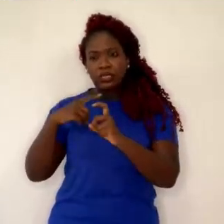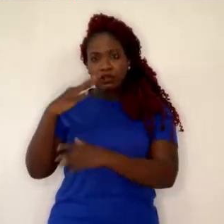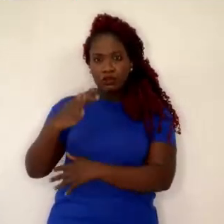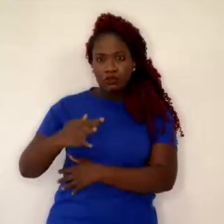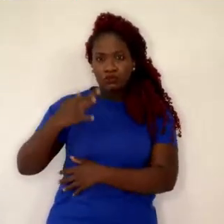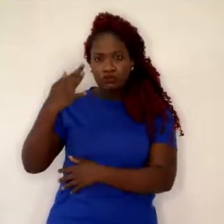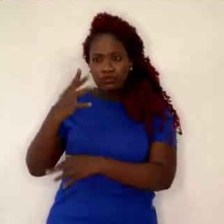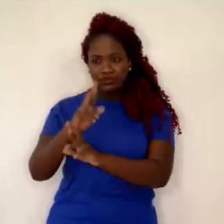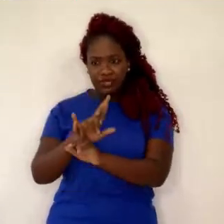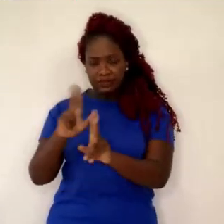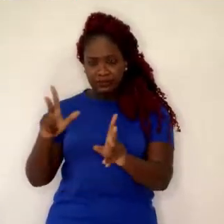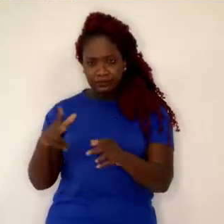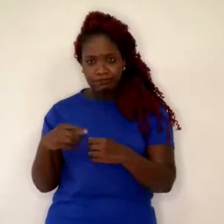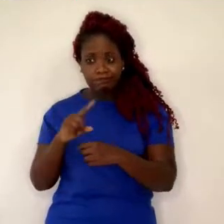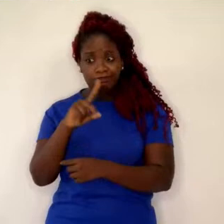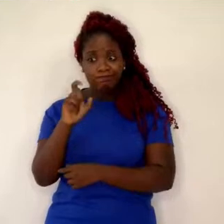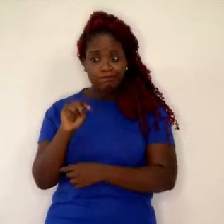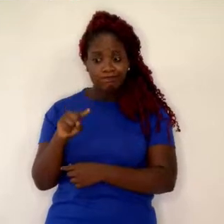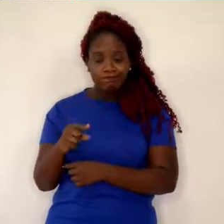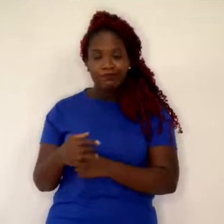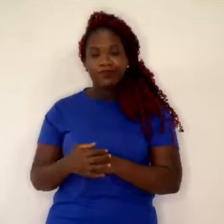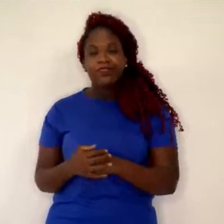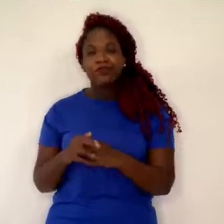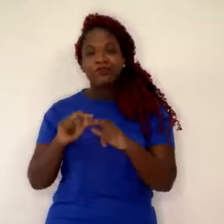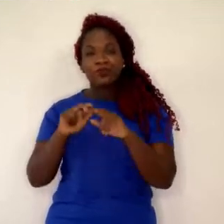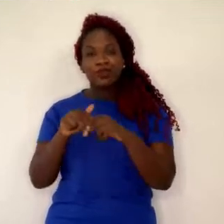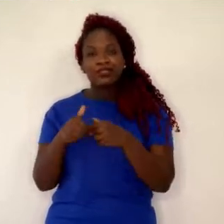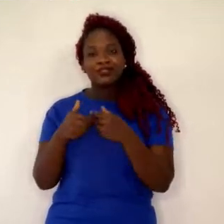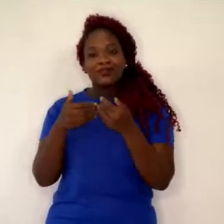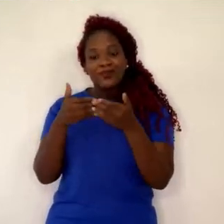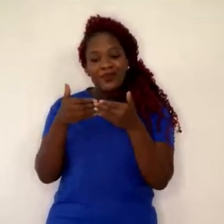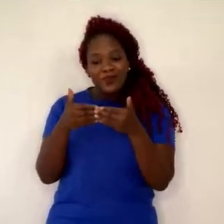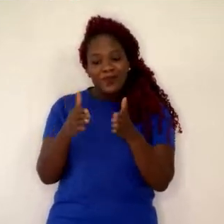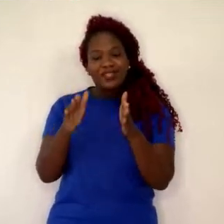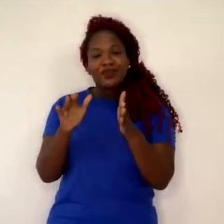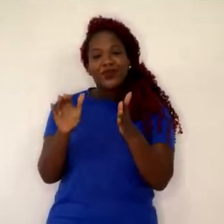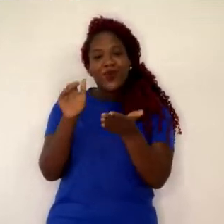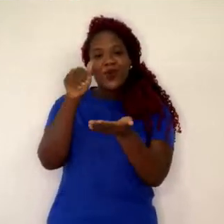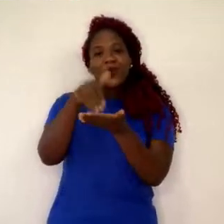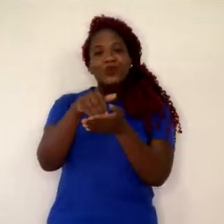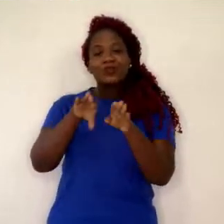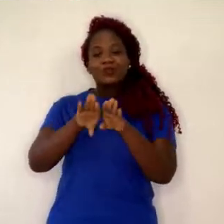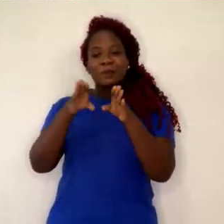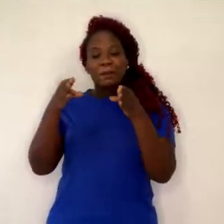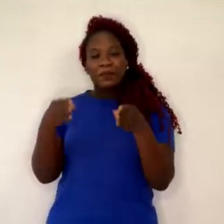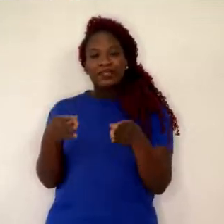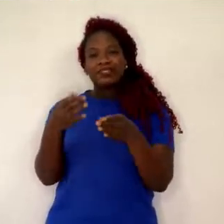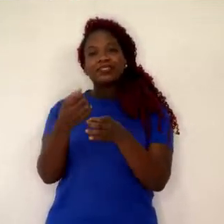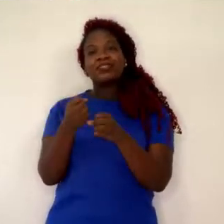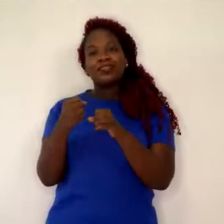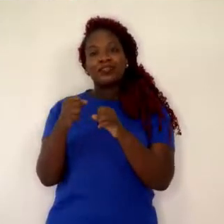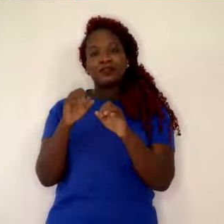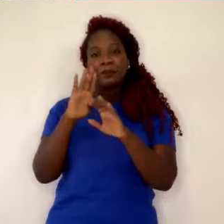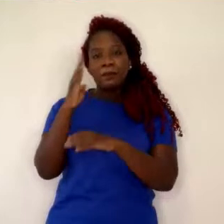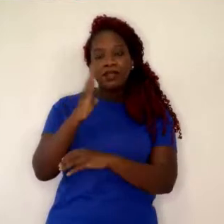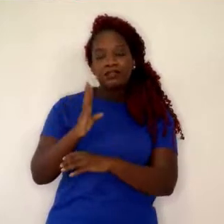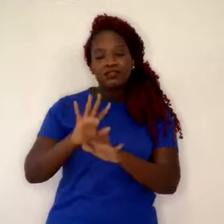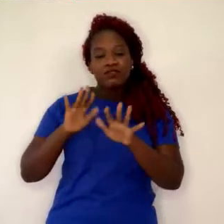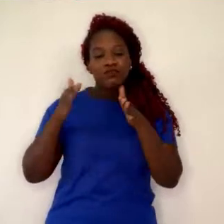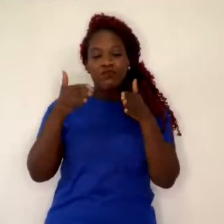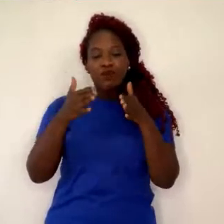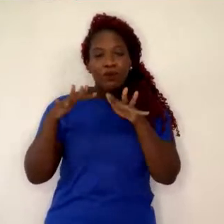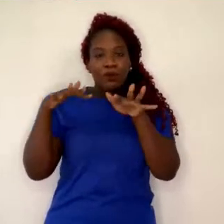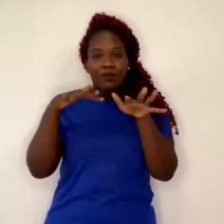quality, should we have different paths? So I would like to then start the